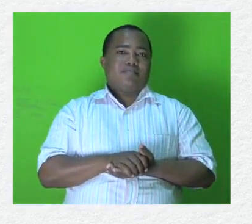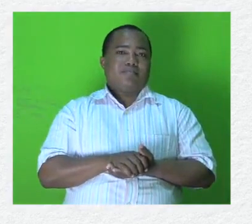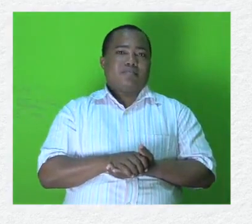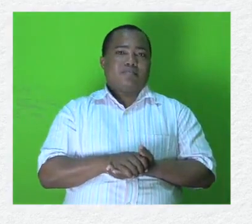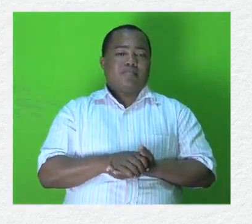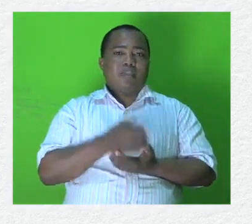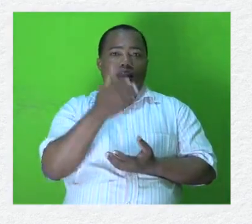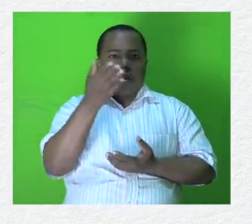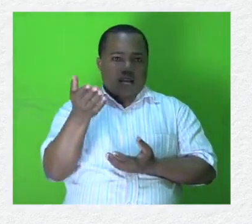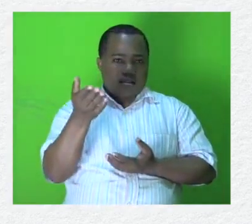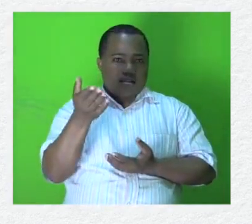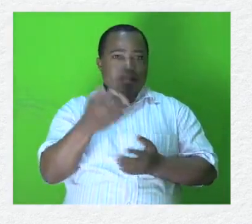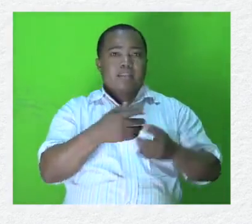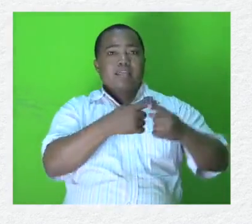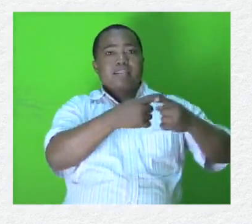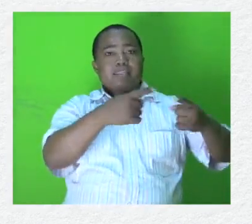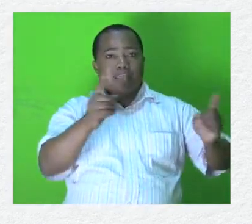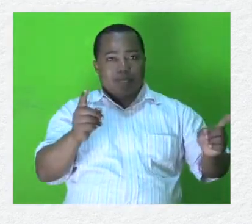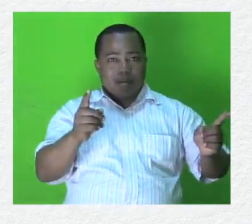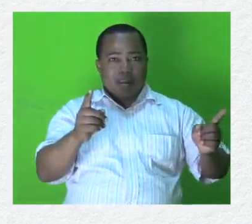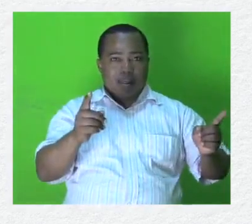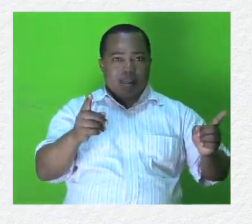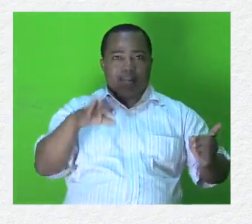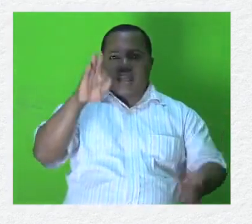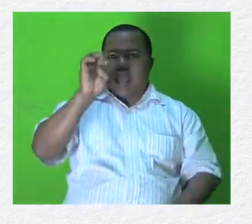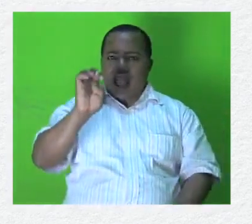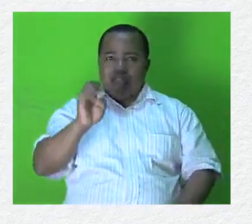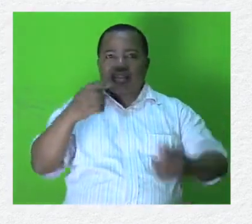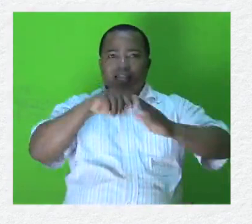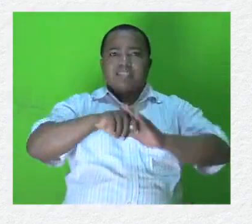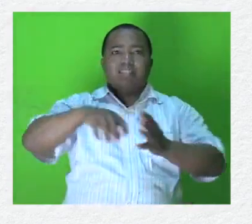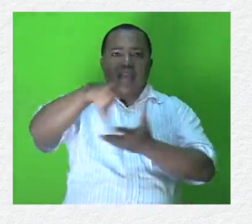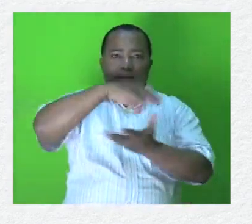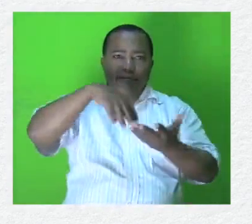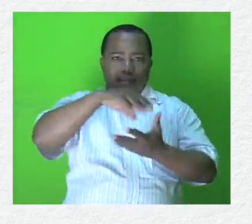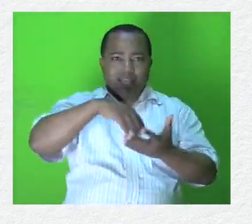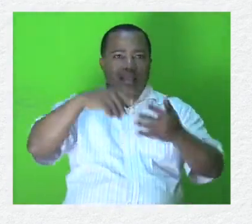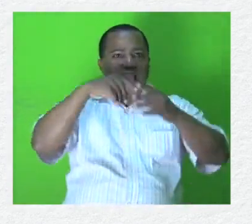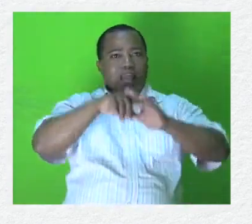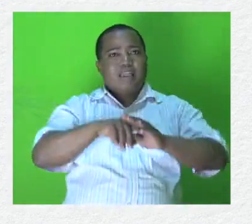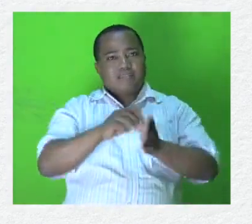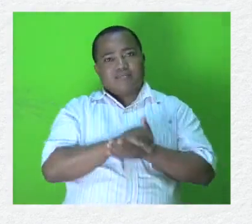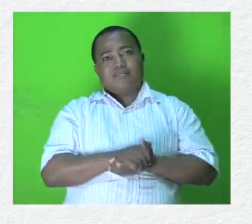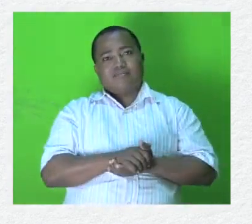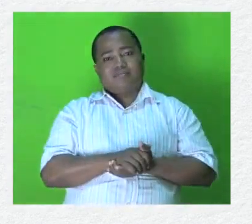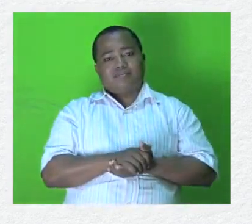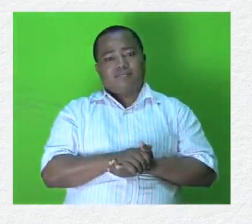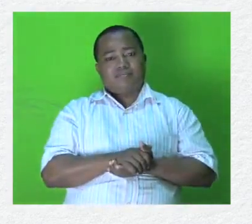can a bar magnet separate iron filling from mixture of iron filling and sulfur powder?